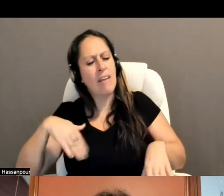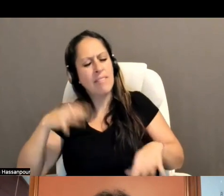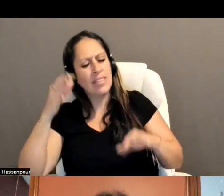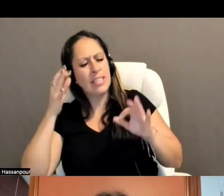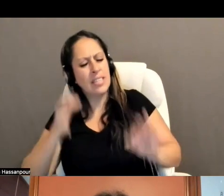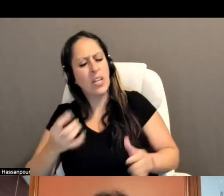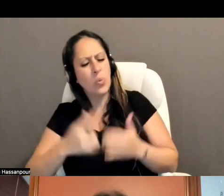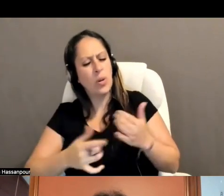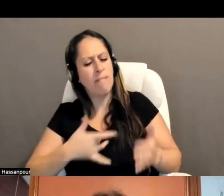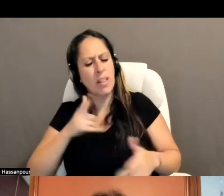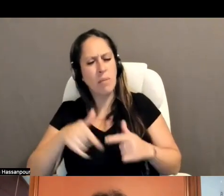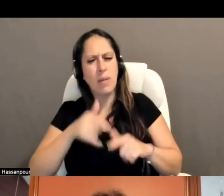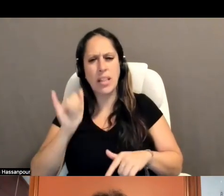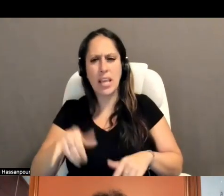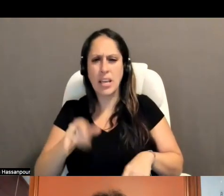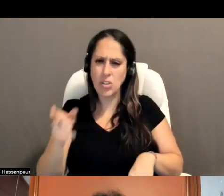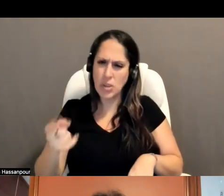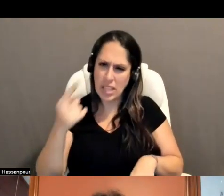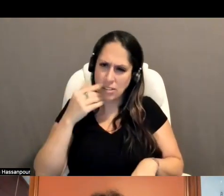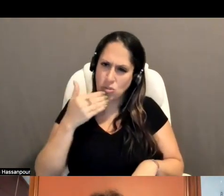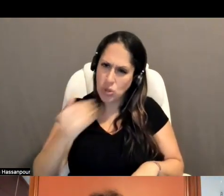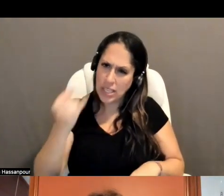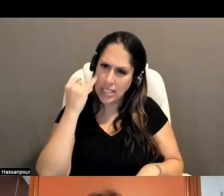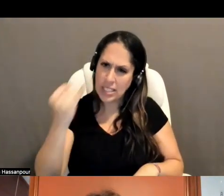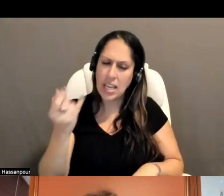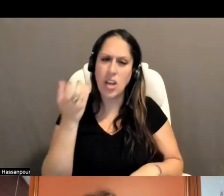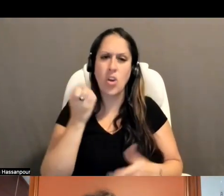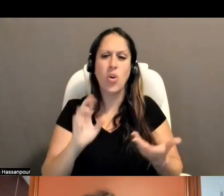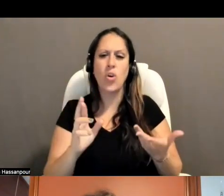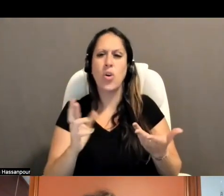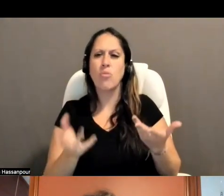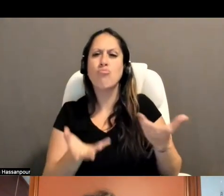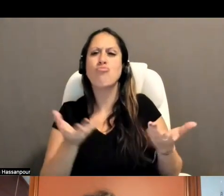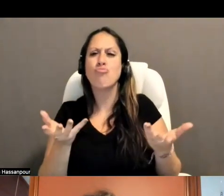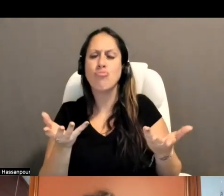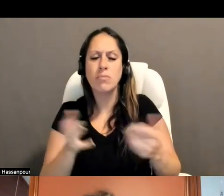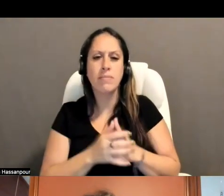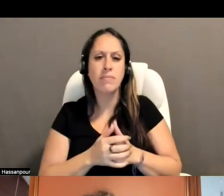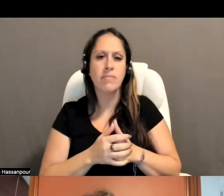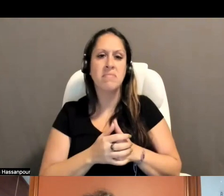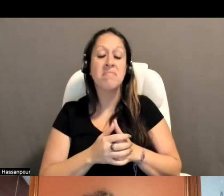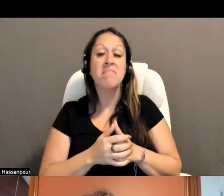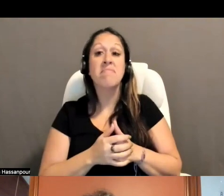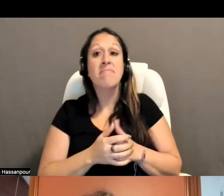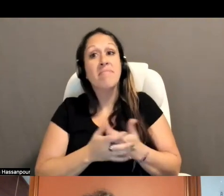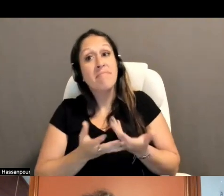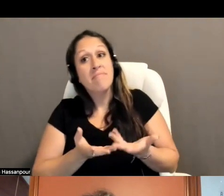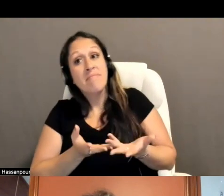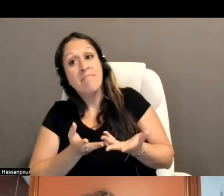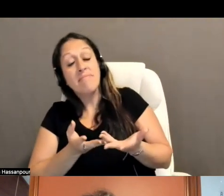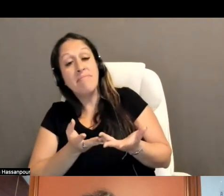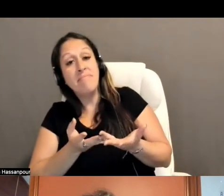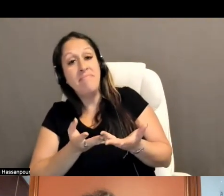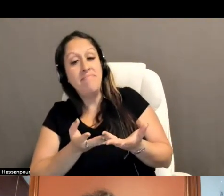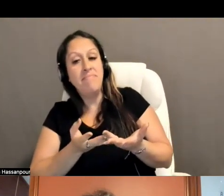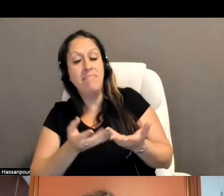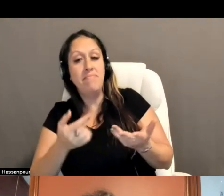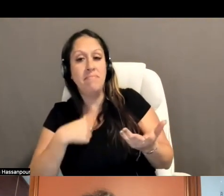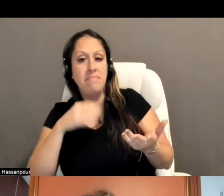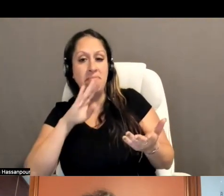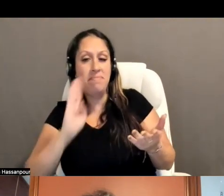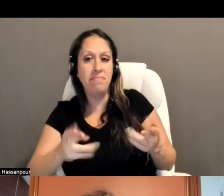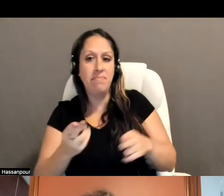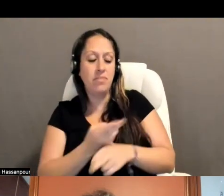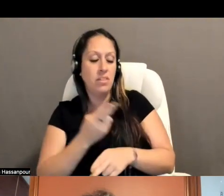about that. Have you? You think it's a good idea or a bad idea? You know, I've never used